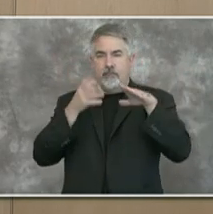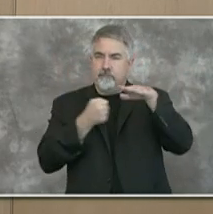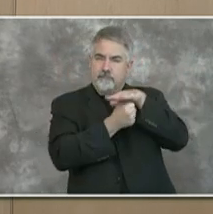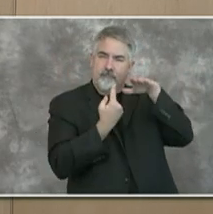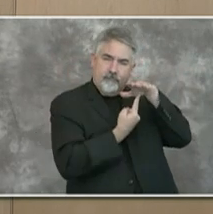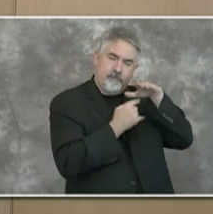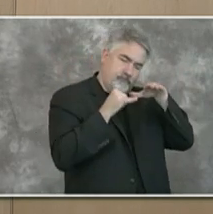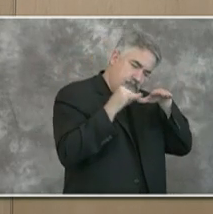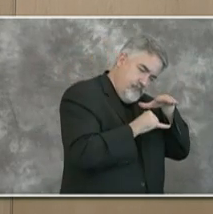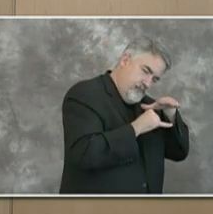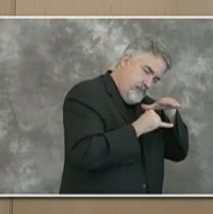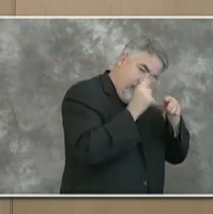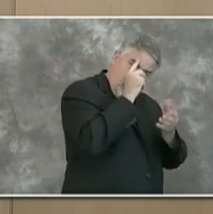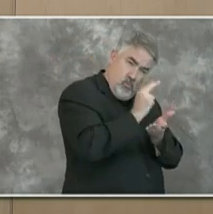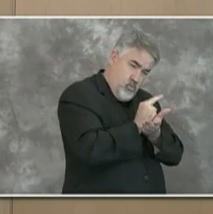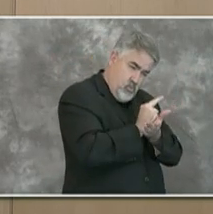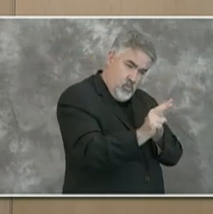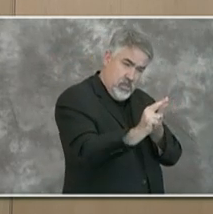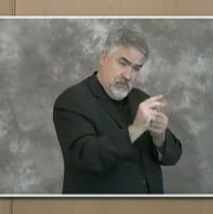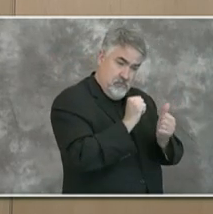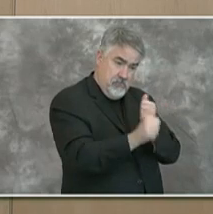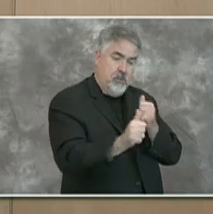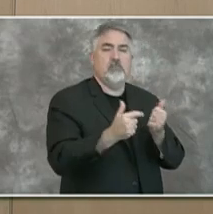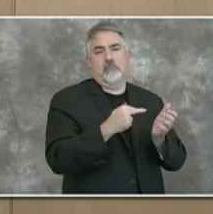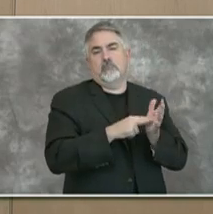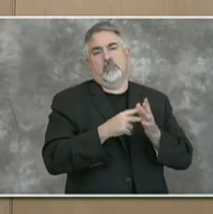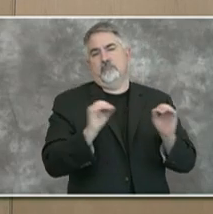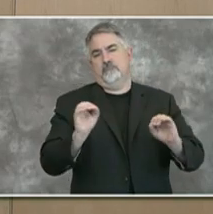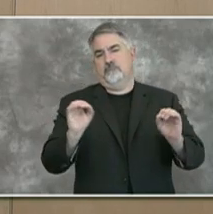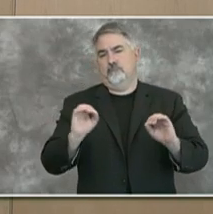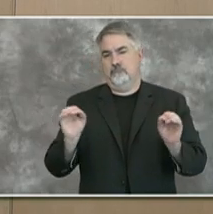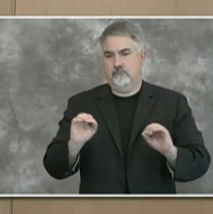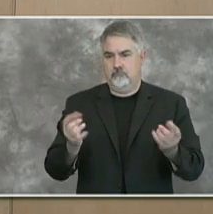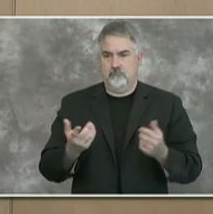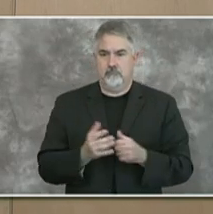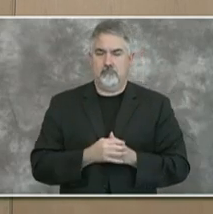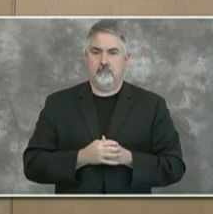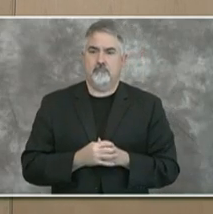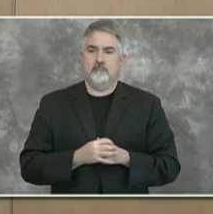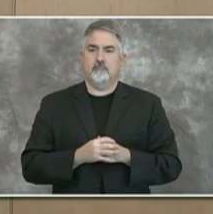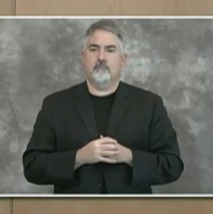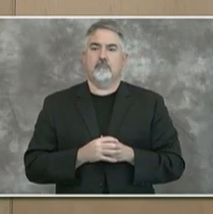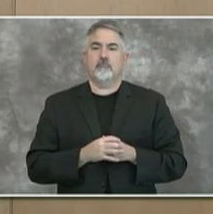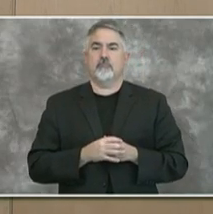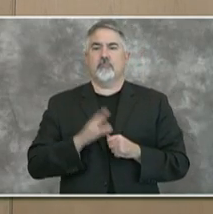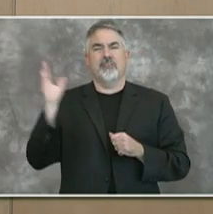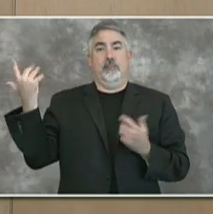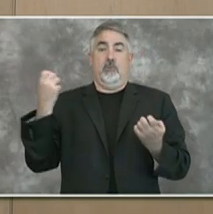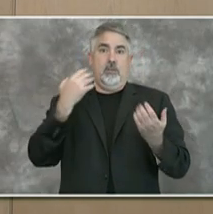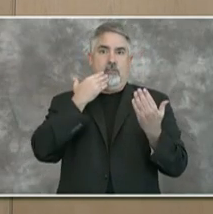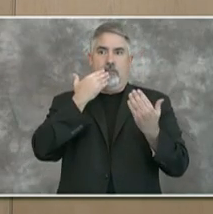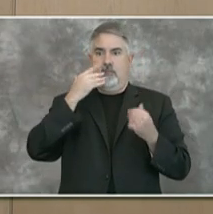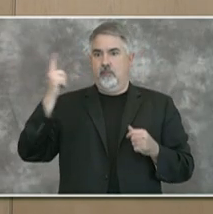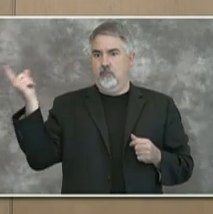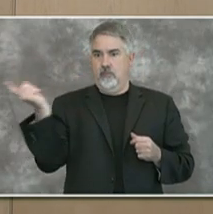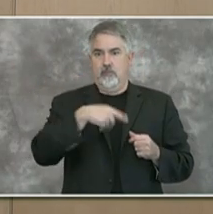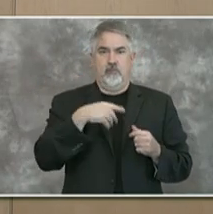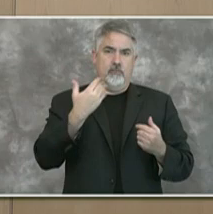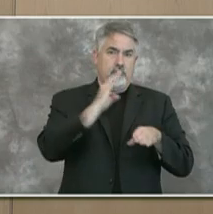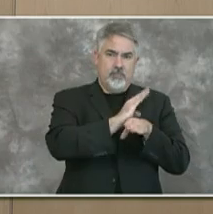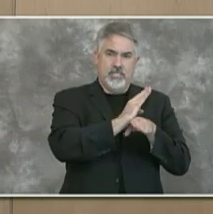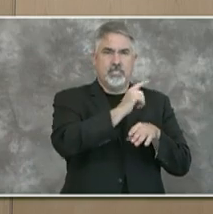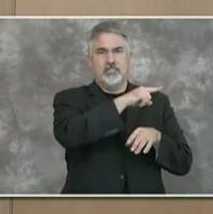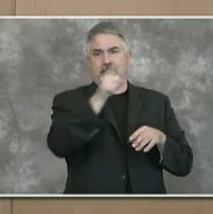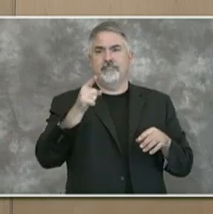individuals, organizations, businesses, and governments, for all that you are doing to adhere to the orders